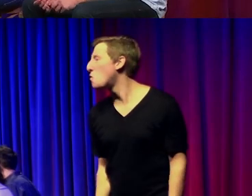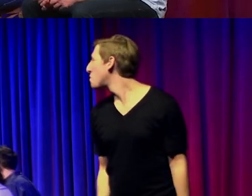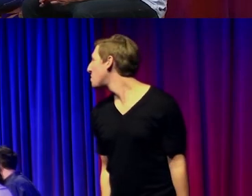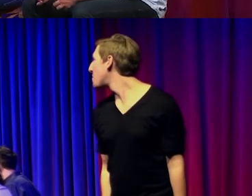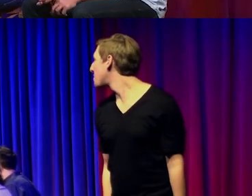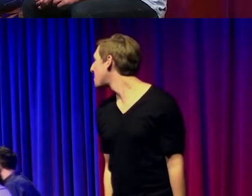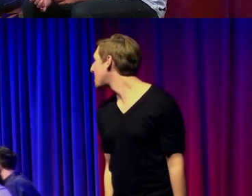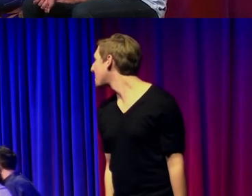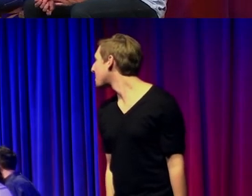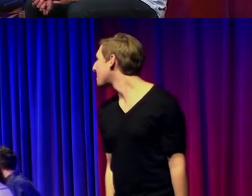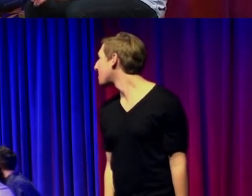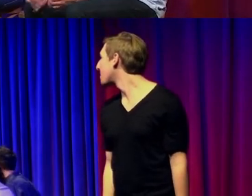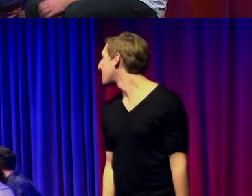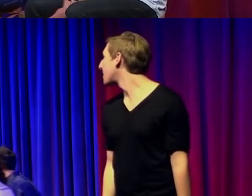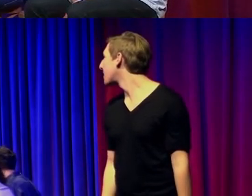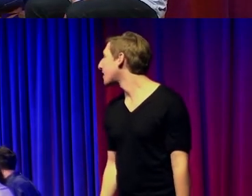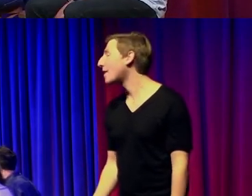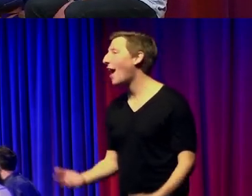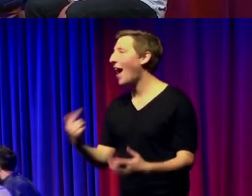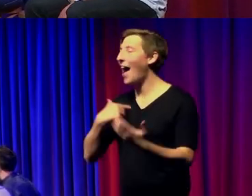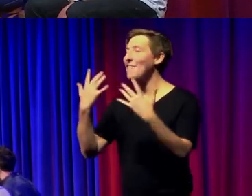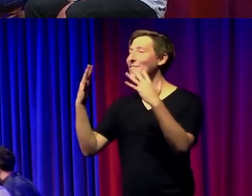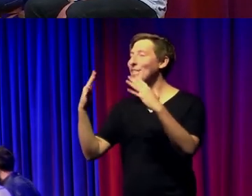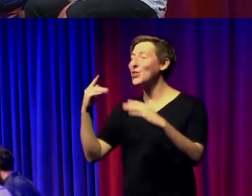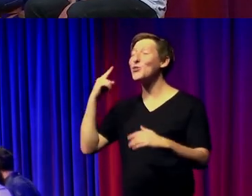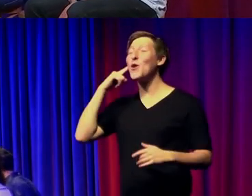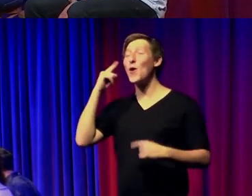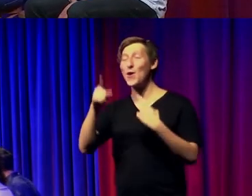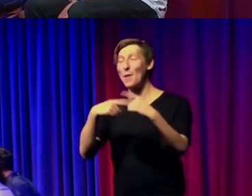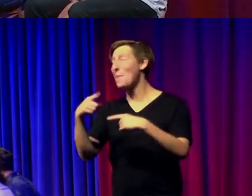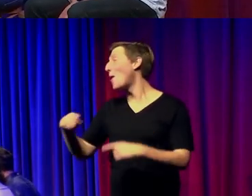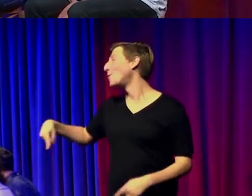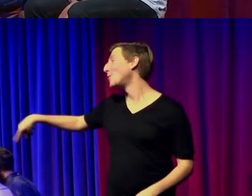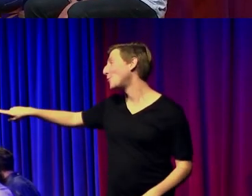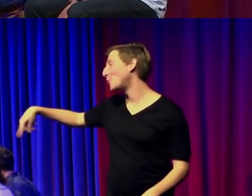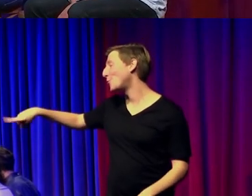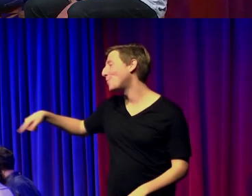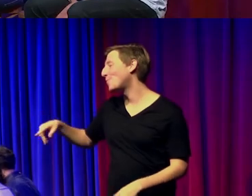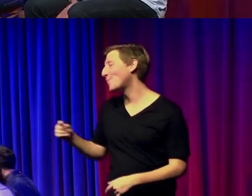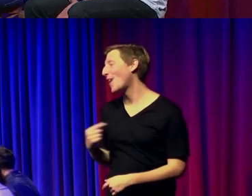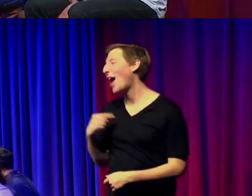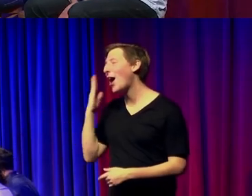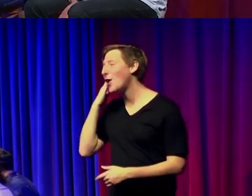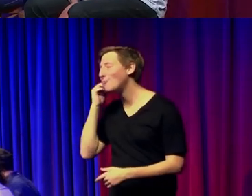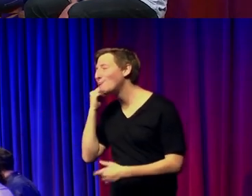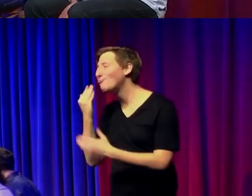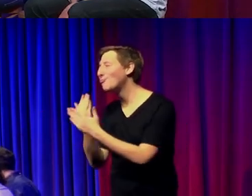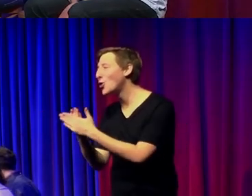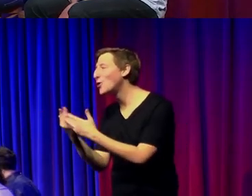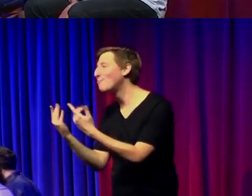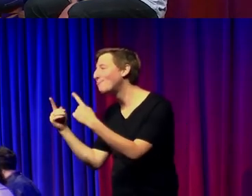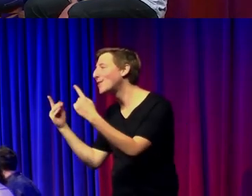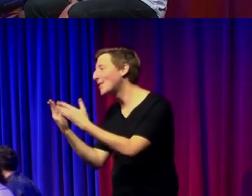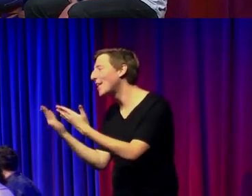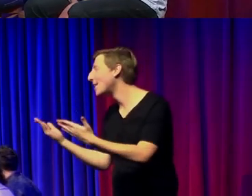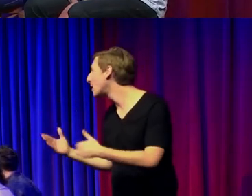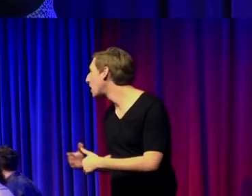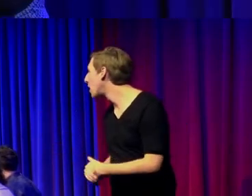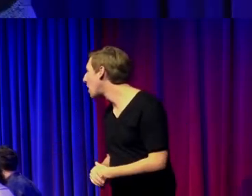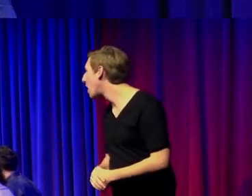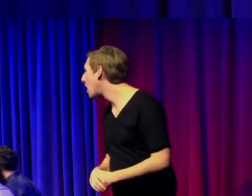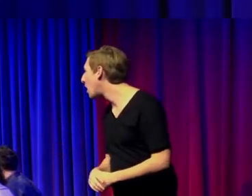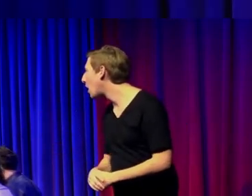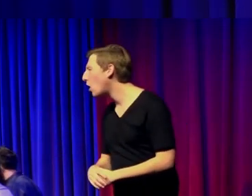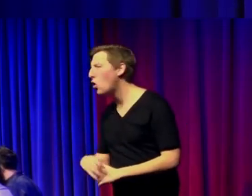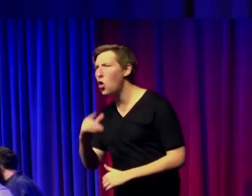Tiffany, Sarah, I already heard loads about you, and it was good. Was it? Yes. Wow. Timothy has. Who said anything